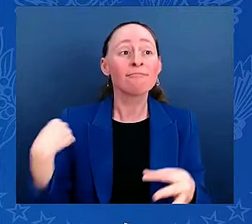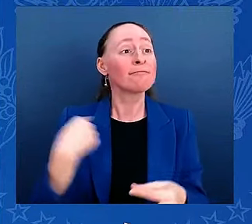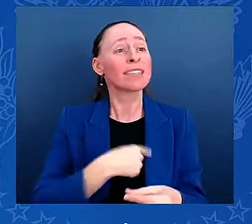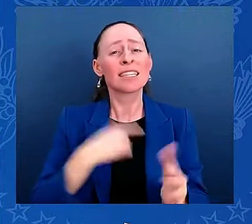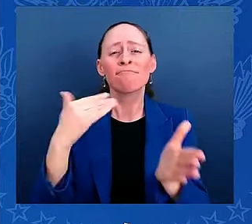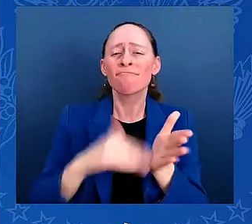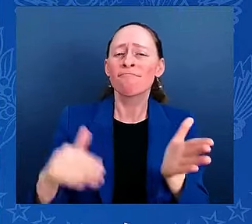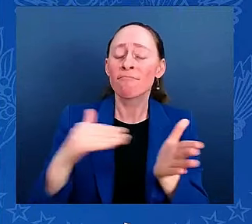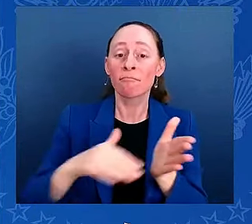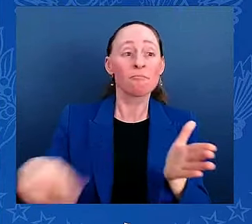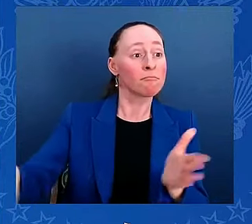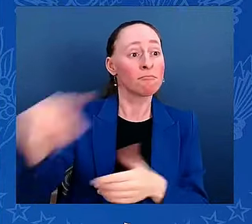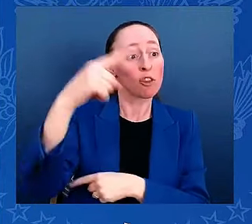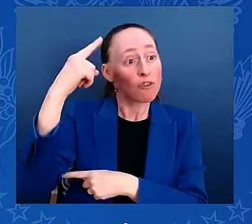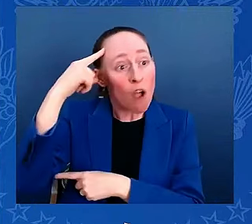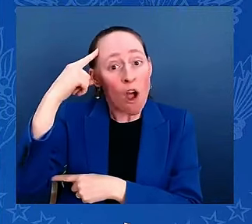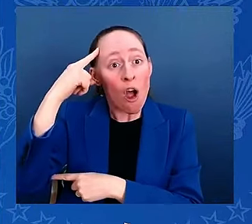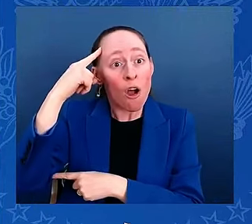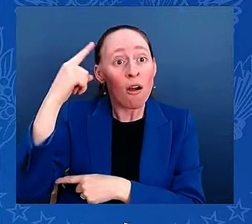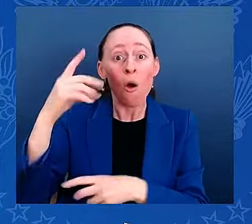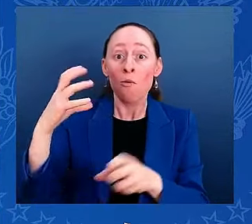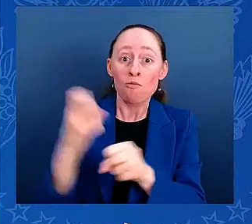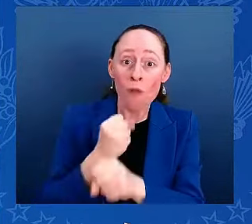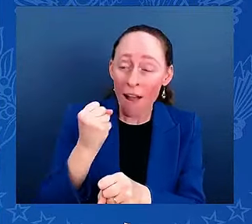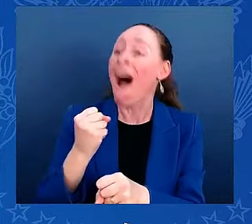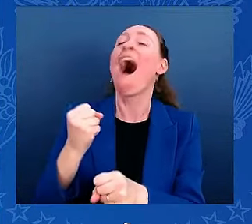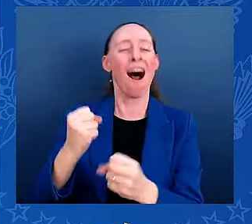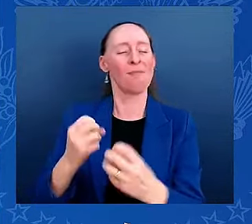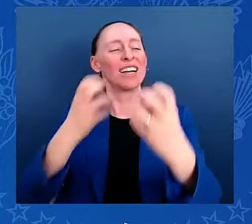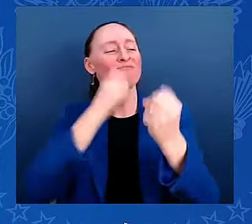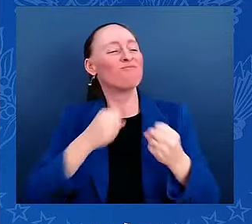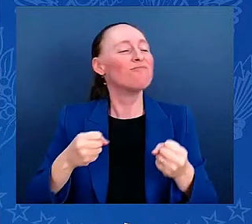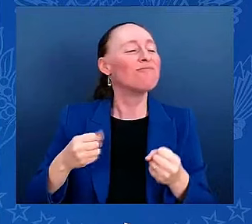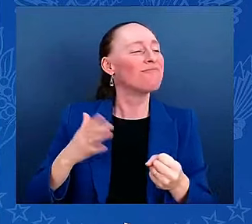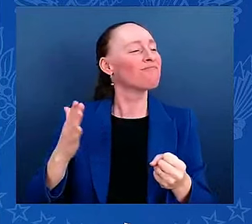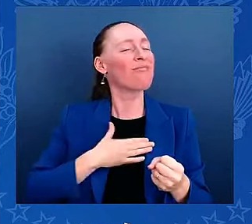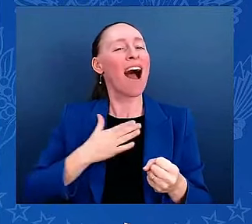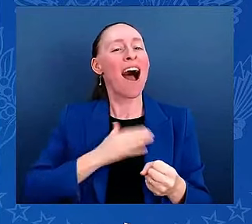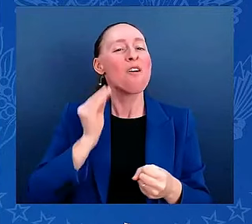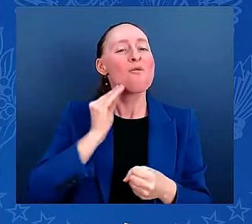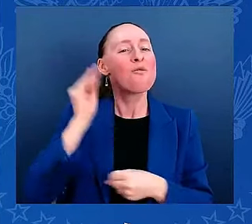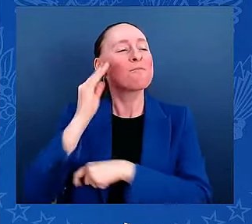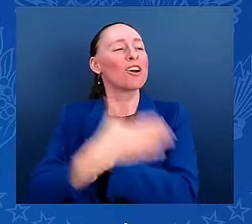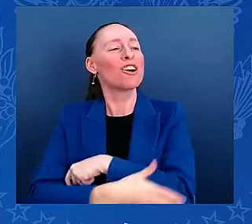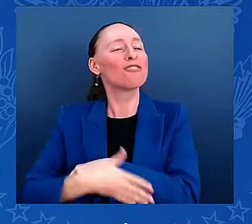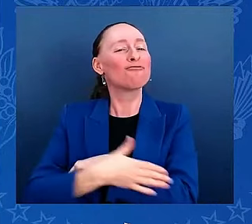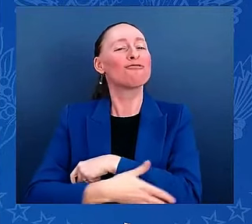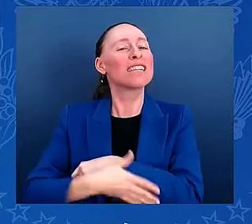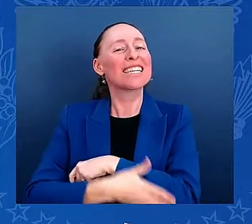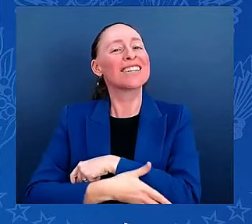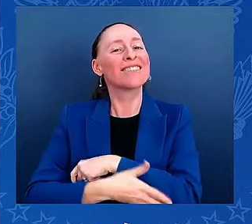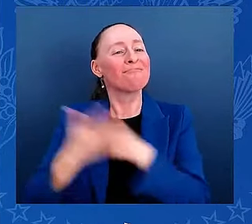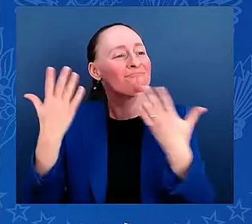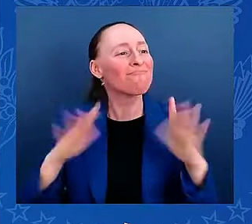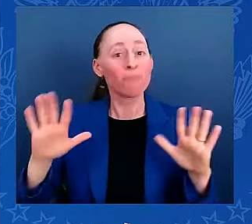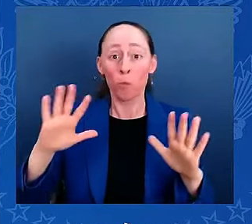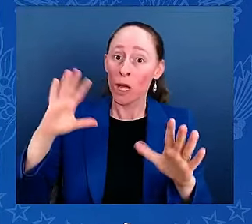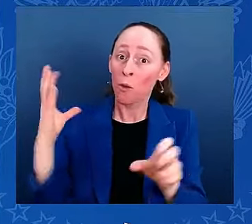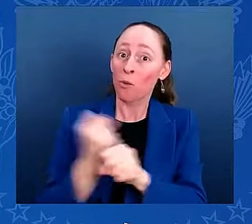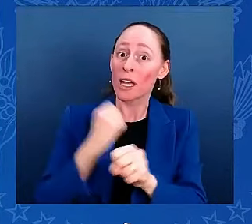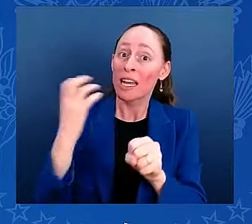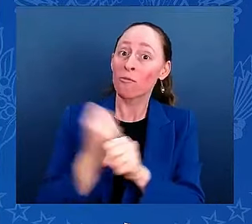you agree. Something that I hope we can do, no matter who you voted for, is see each other not